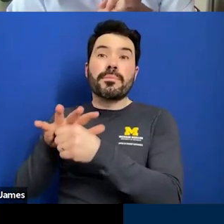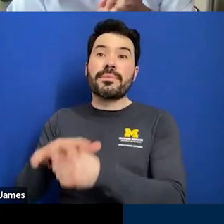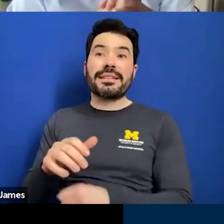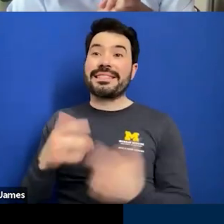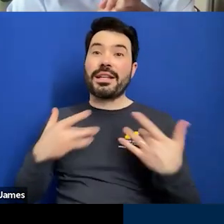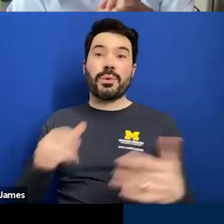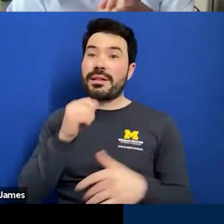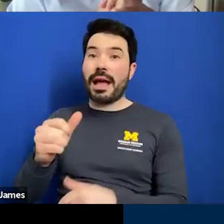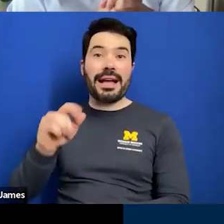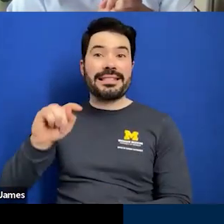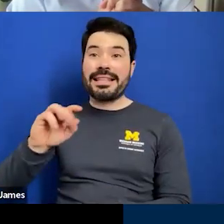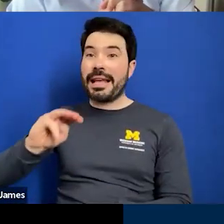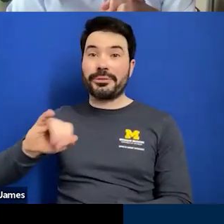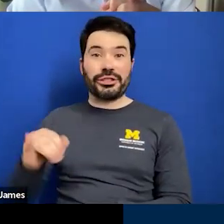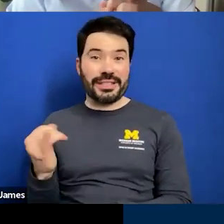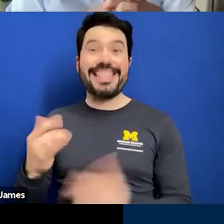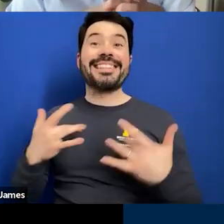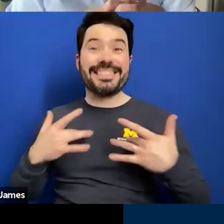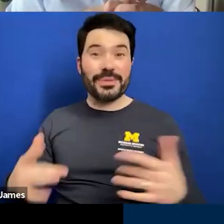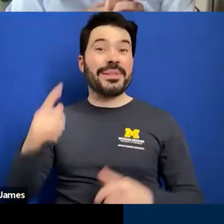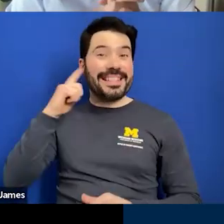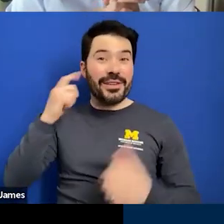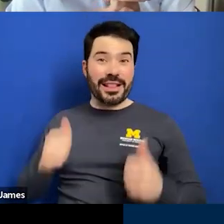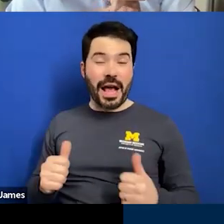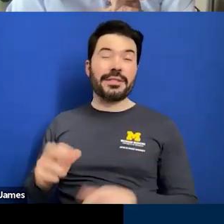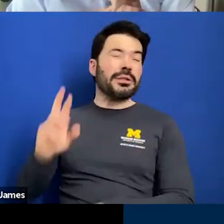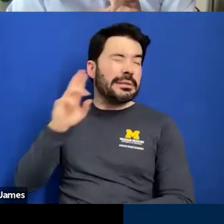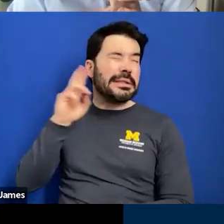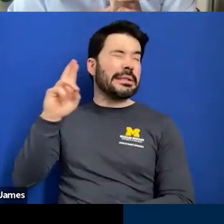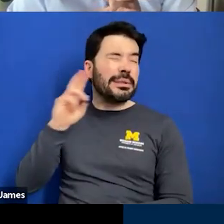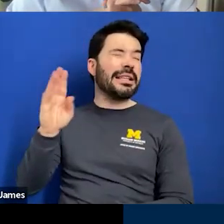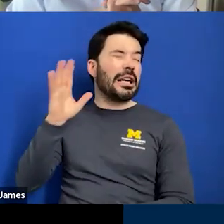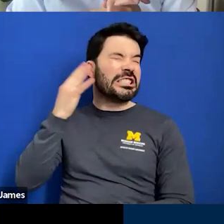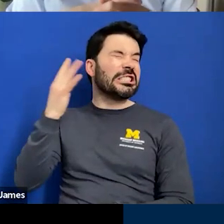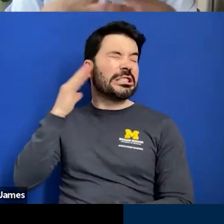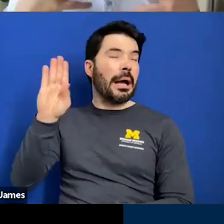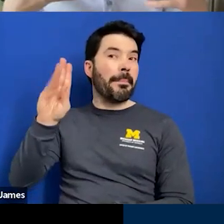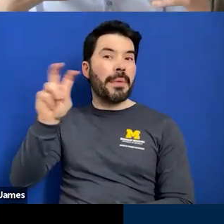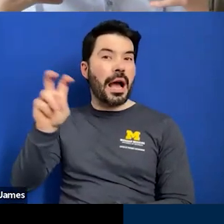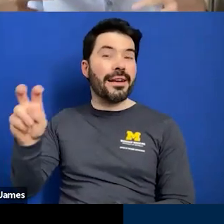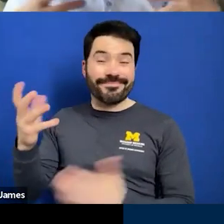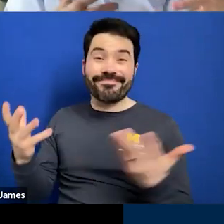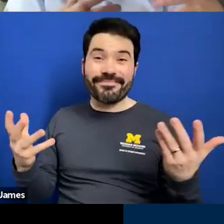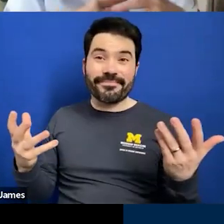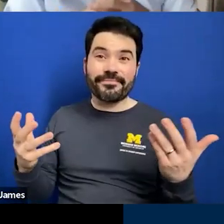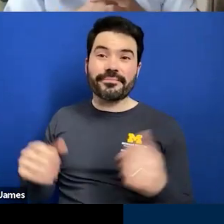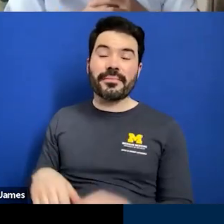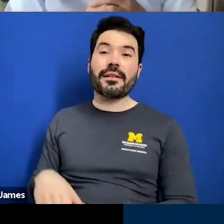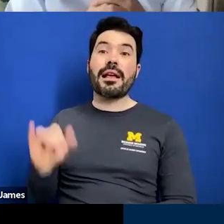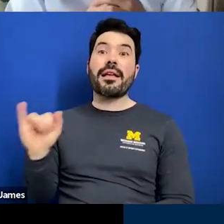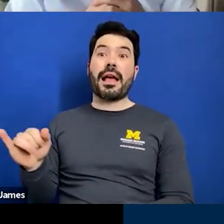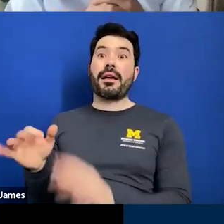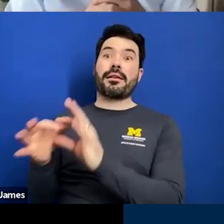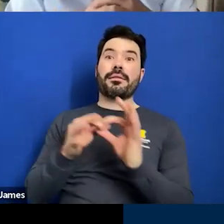is hearing loss. Having ringing or buzzing noises in your ears. A correlate to tinnitus